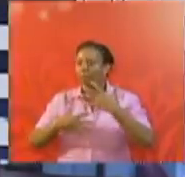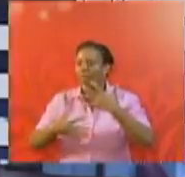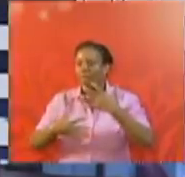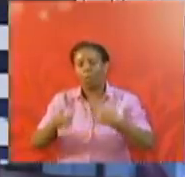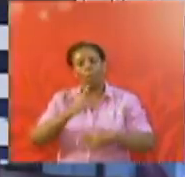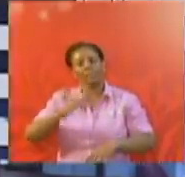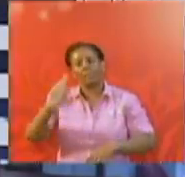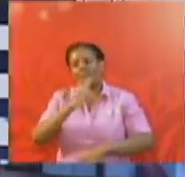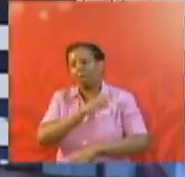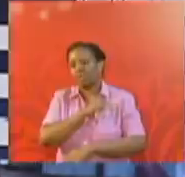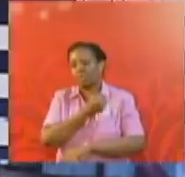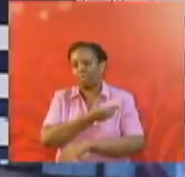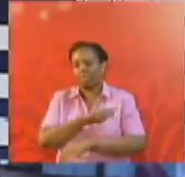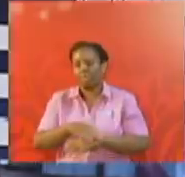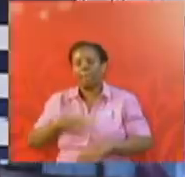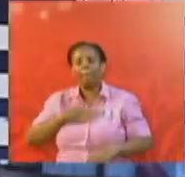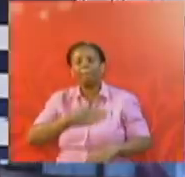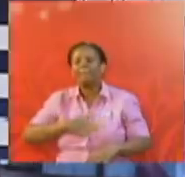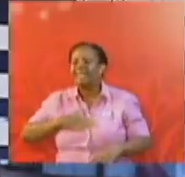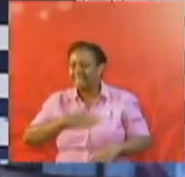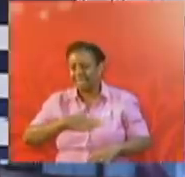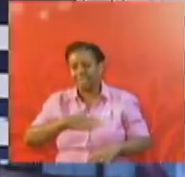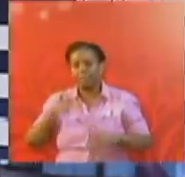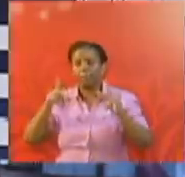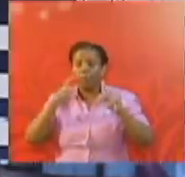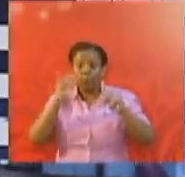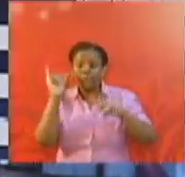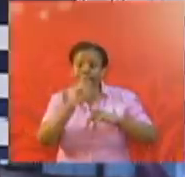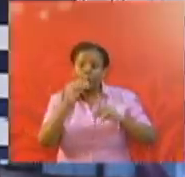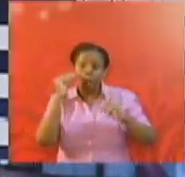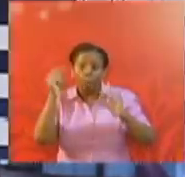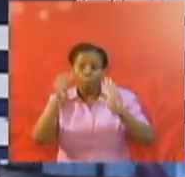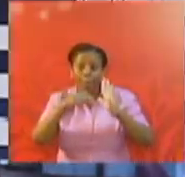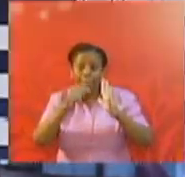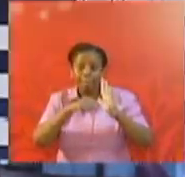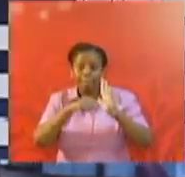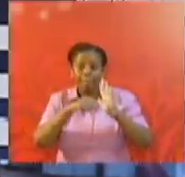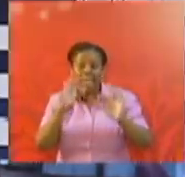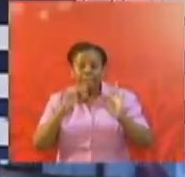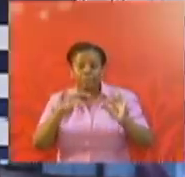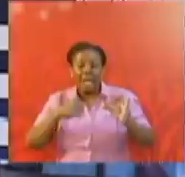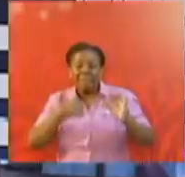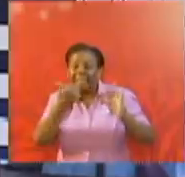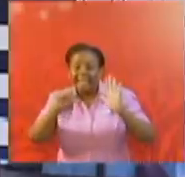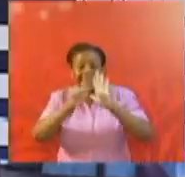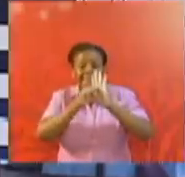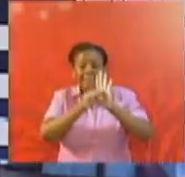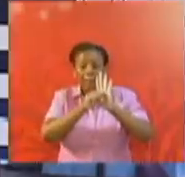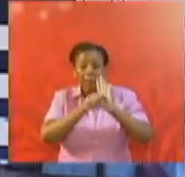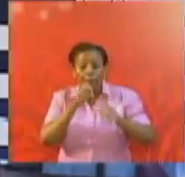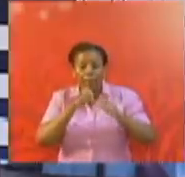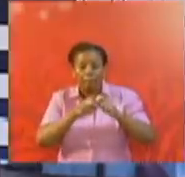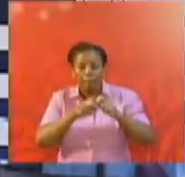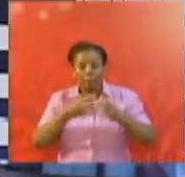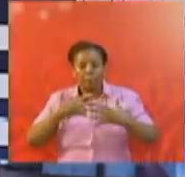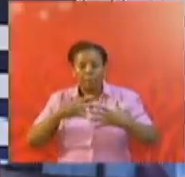I'm appealing to people who are at home, at their own home. If you are getting these symptoms, difficulty breathing because of what's happening in your lungs,